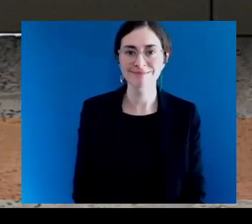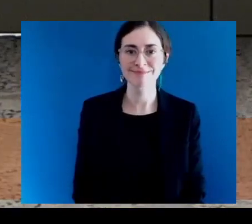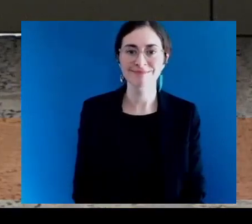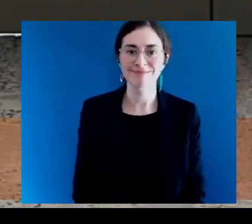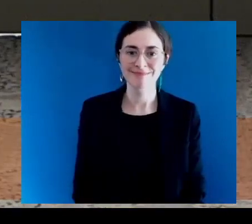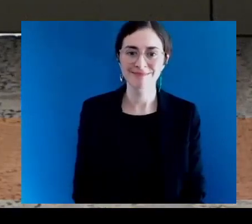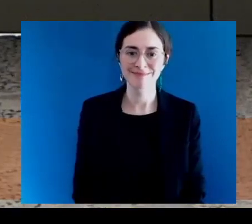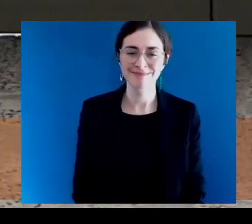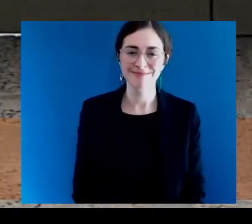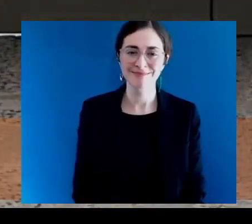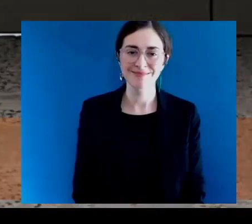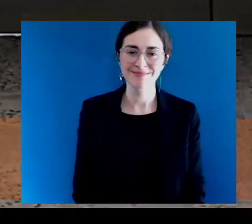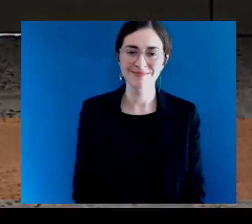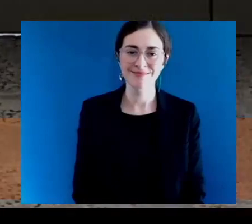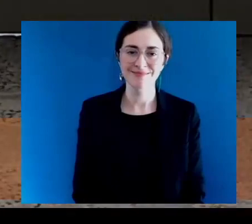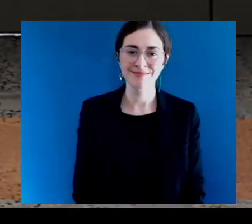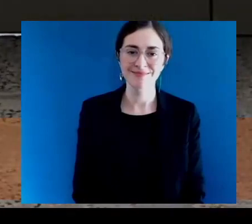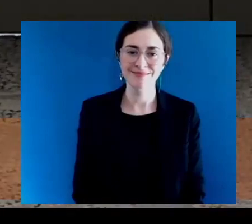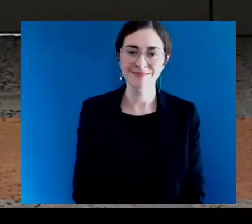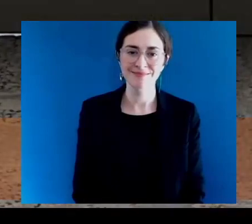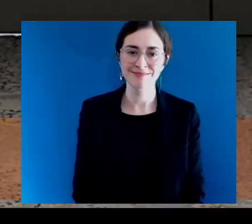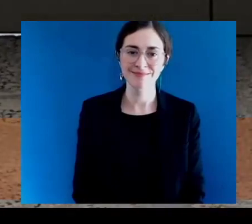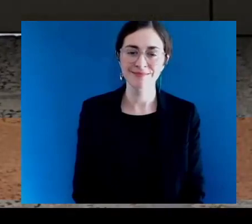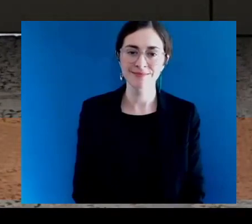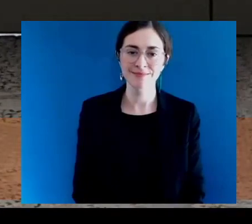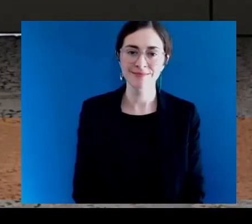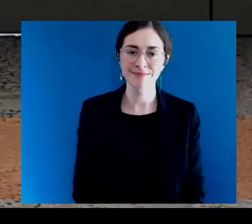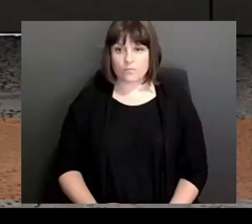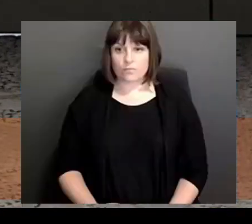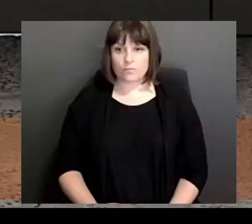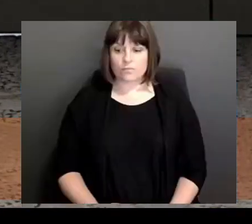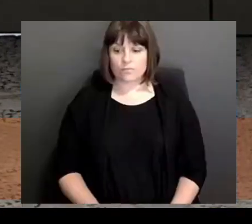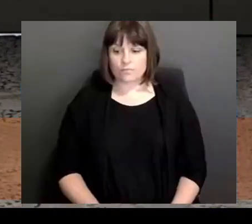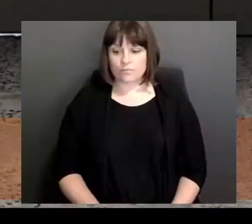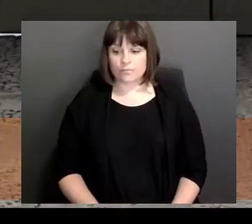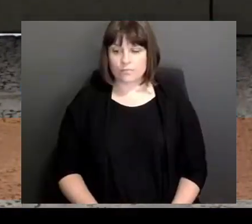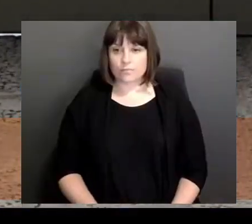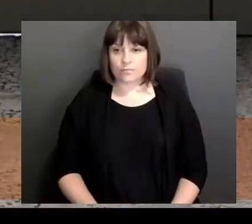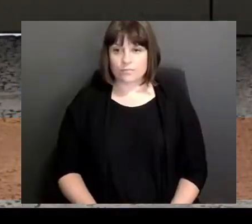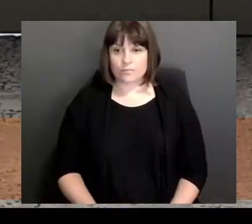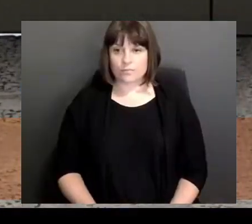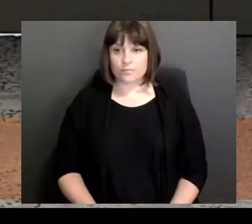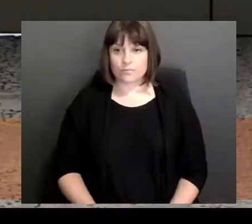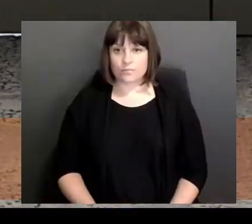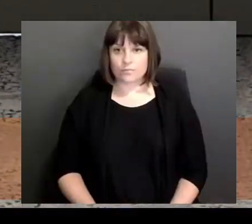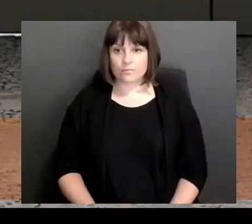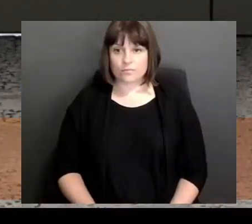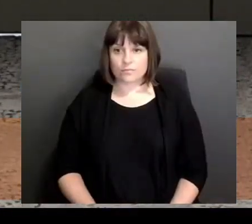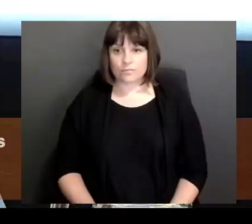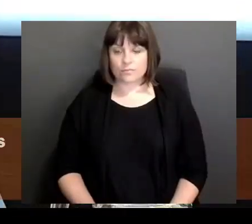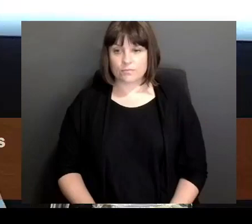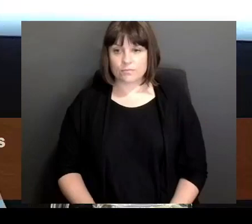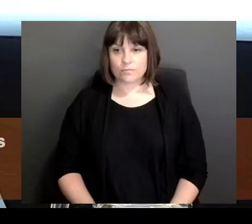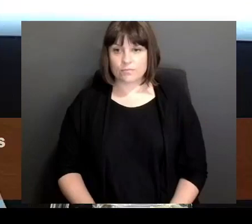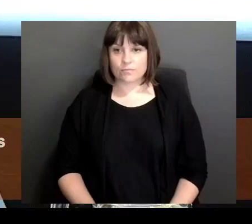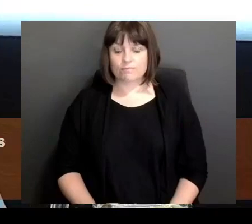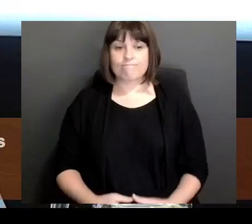do you have a document that has this orange heading along the top like that? Yes. But